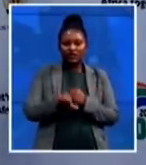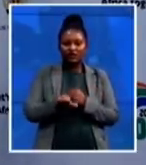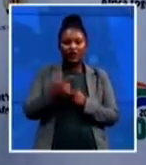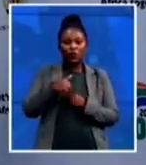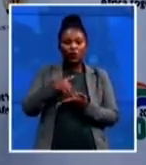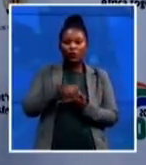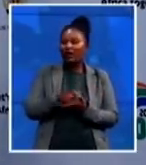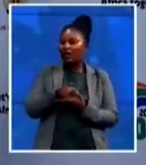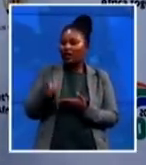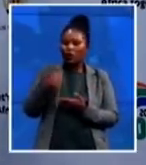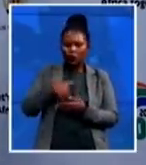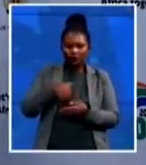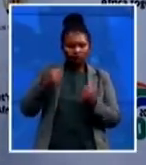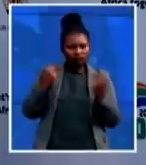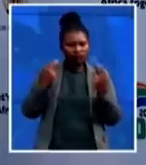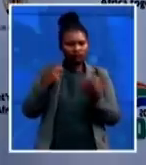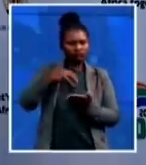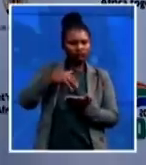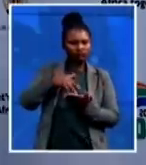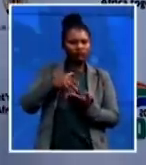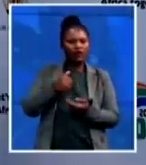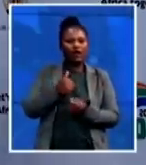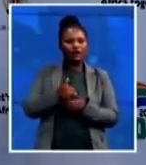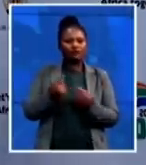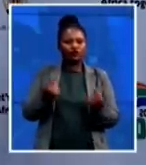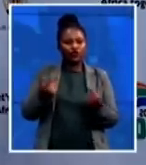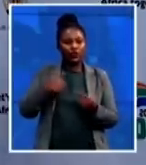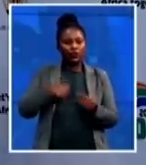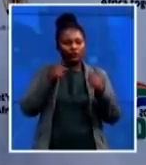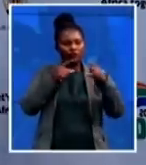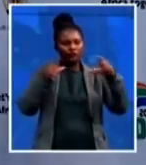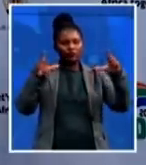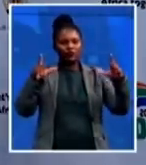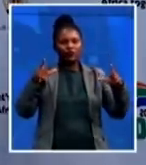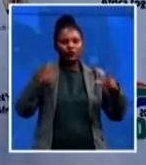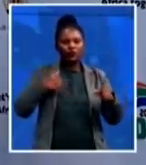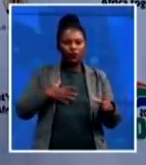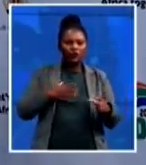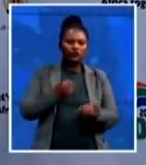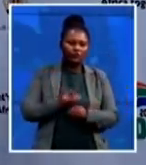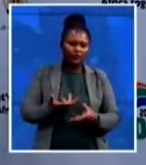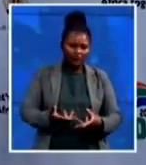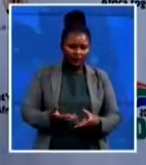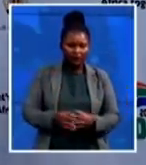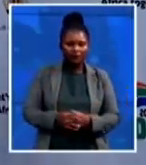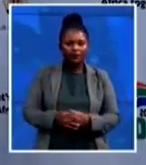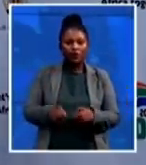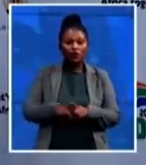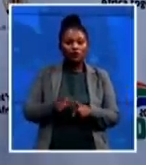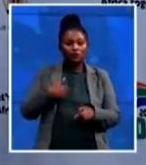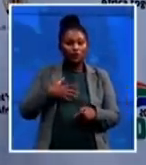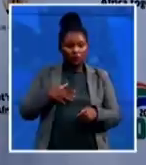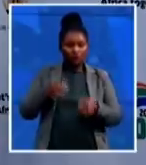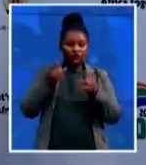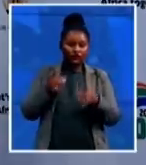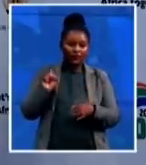big picture that we want to become. That's a bigger sort of response I want to make to that. Disruptions, we'll have to stop them,